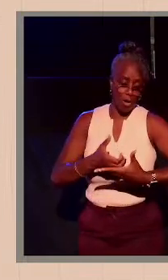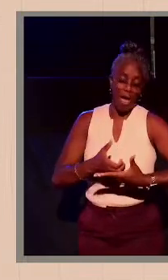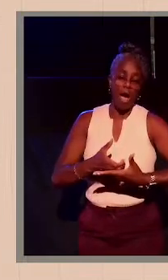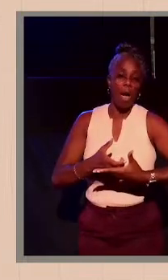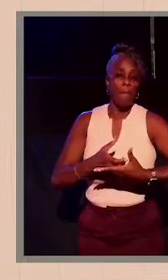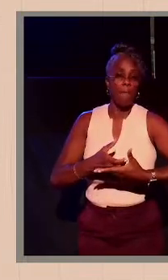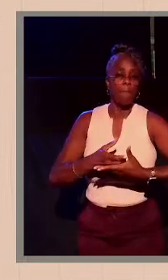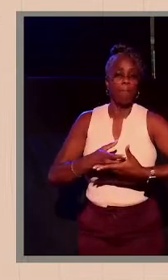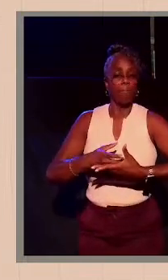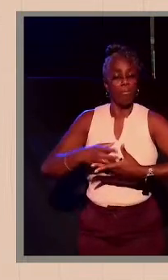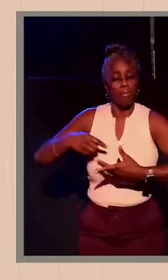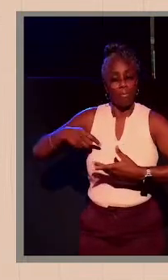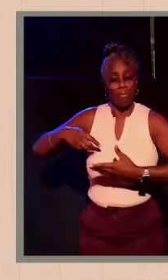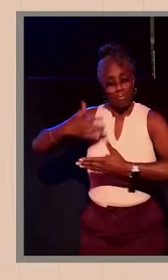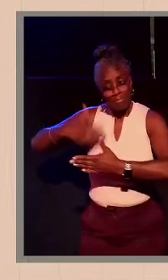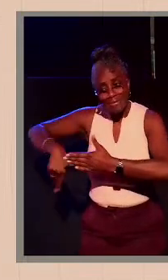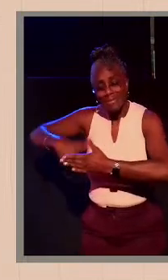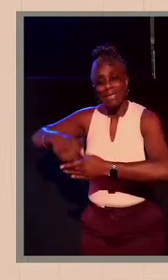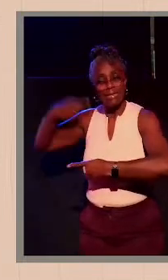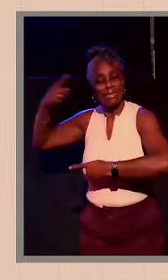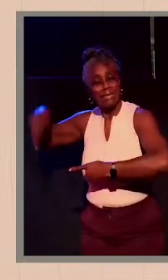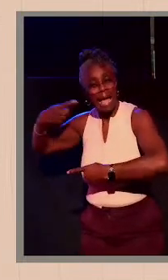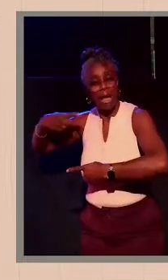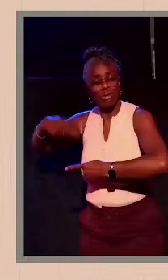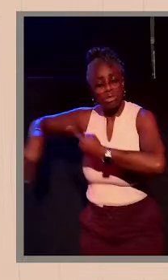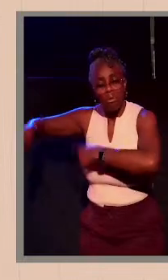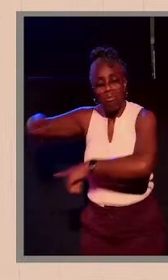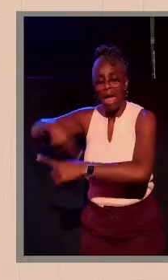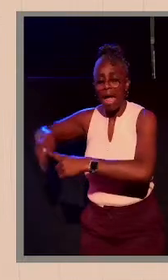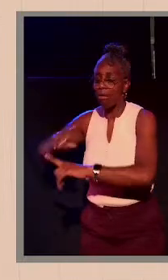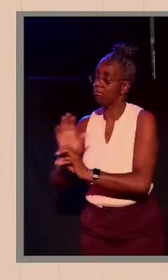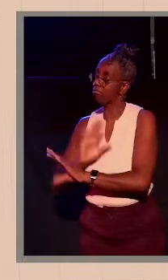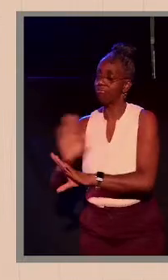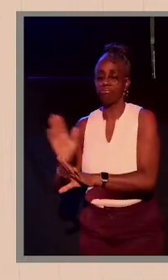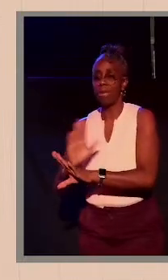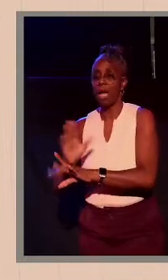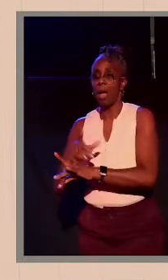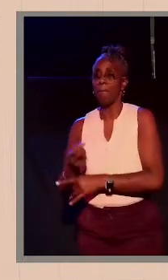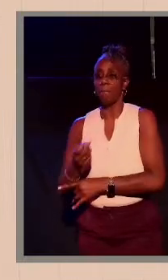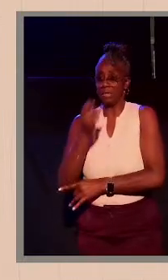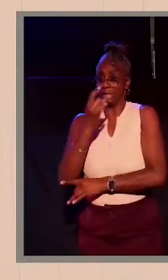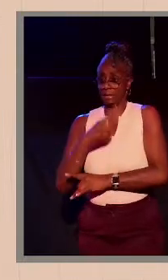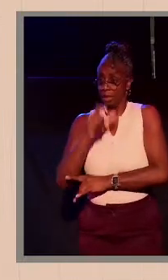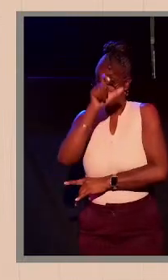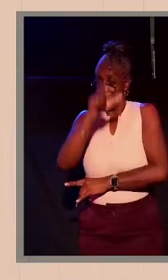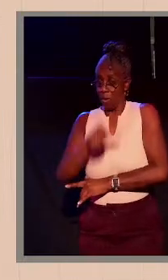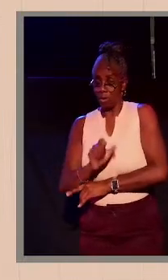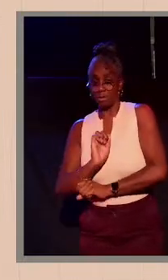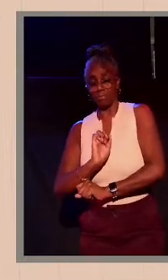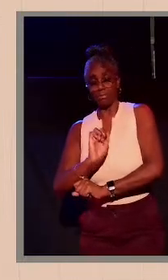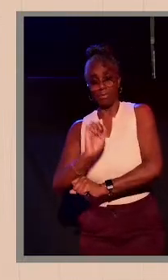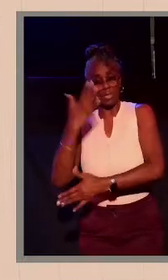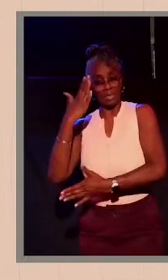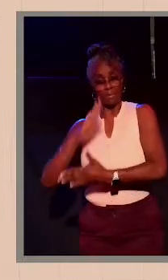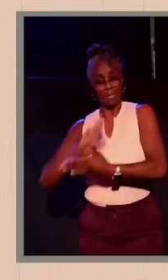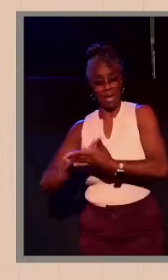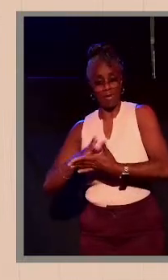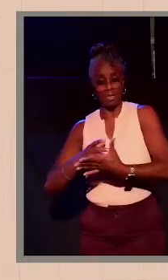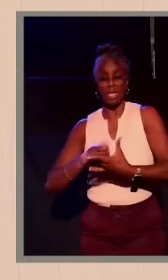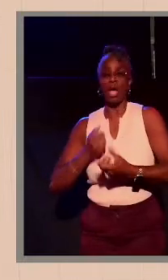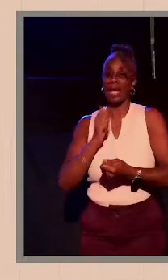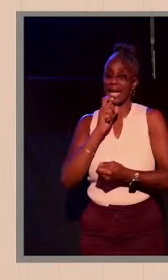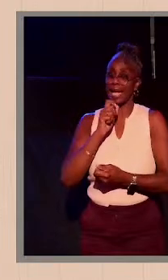surround sound. You won't have the multi-user capabilities of it, but as a single person experiencing, you'll be able to